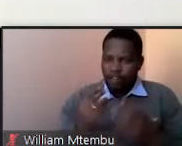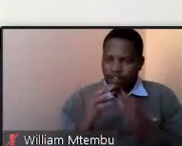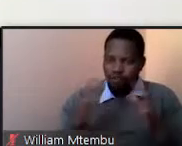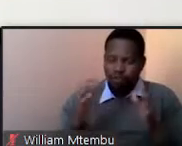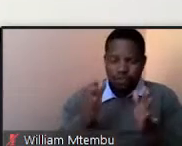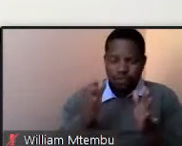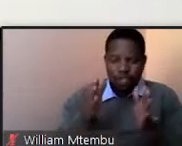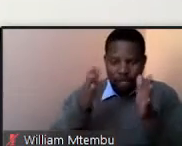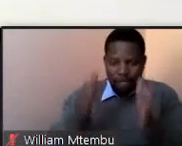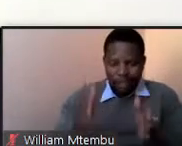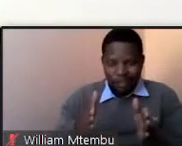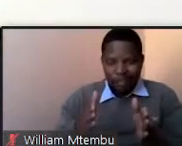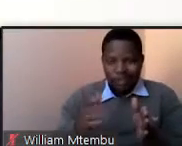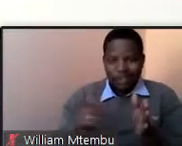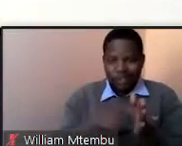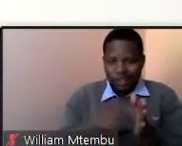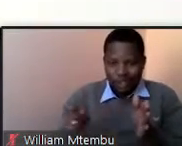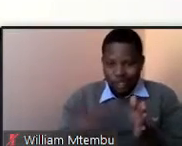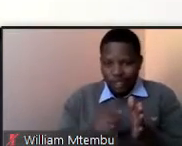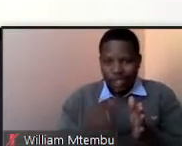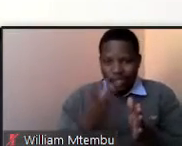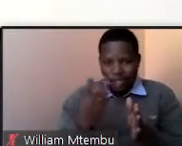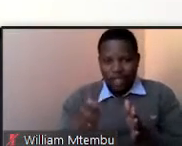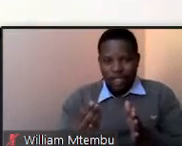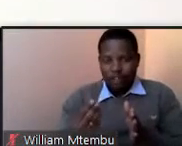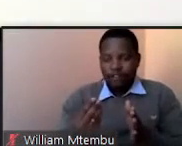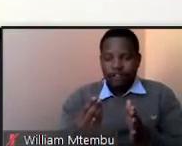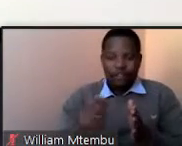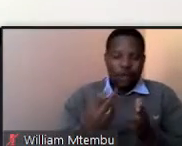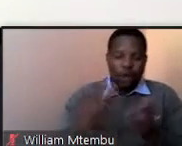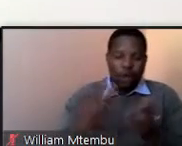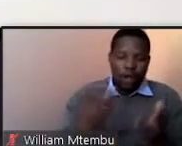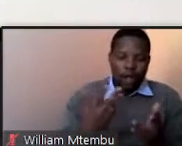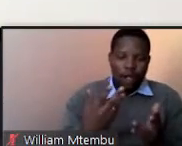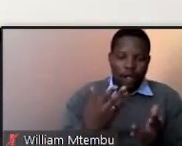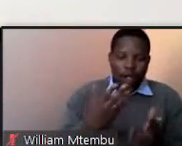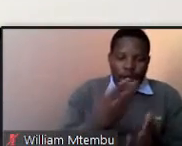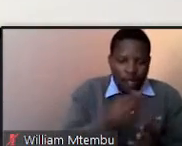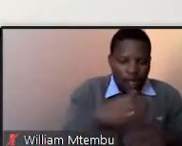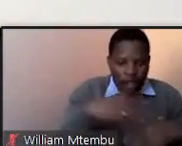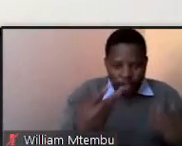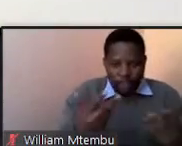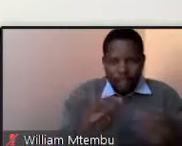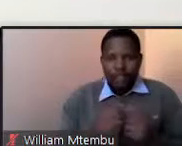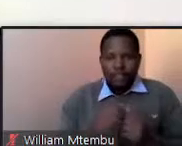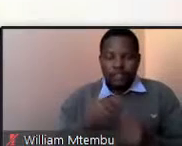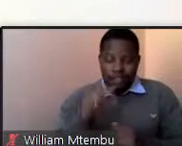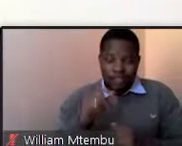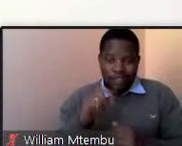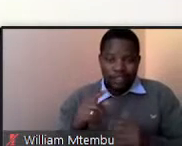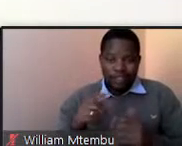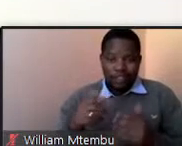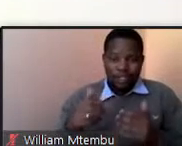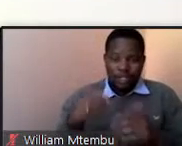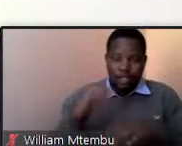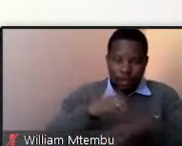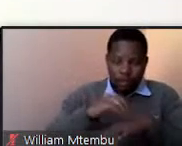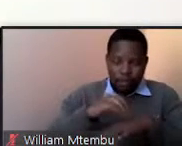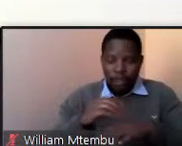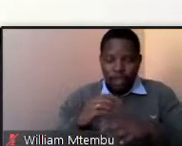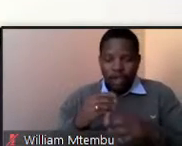the have and the have-nots. And also that poses a limited access